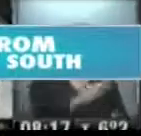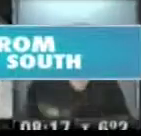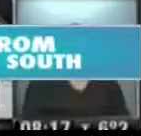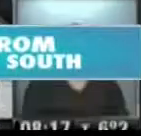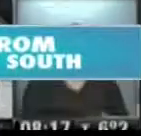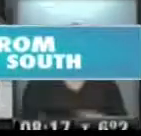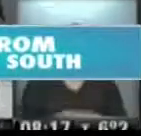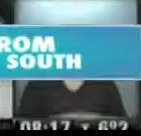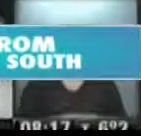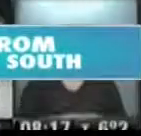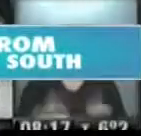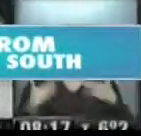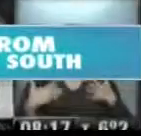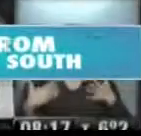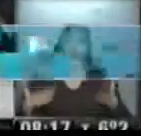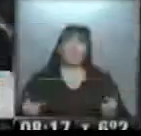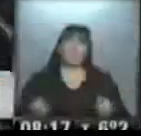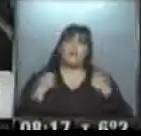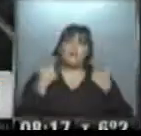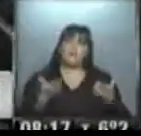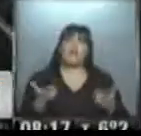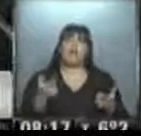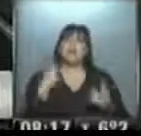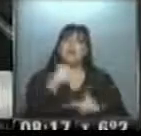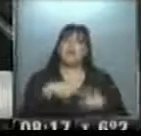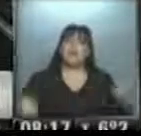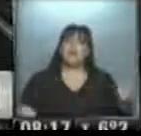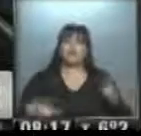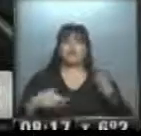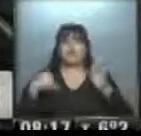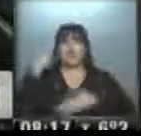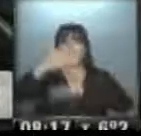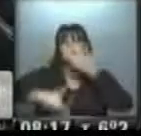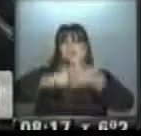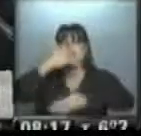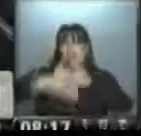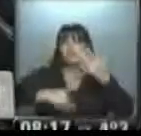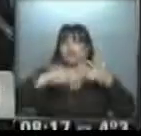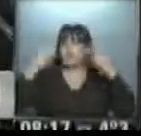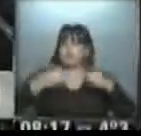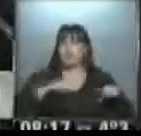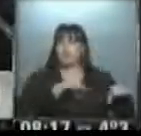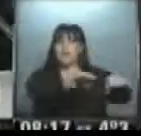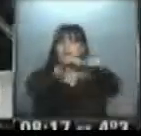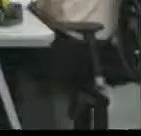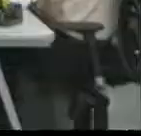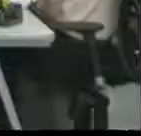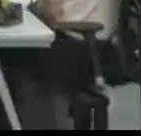development of the economies in all of Argentina's regions. Desarrollo armónico, equilibrado de todas las economías regionales.